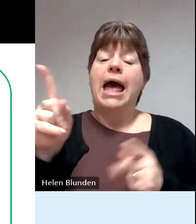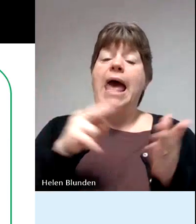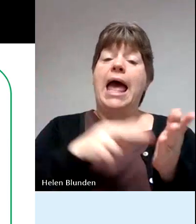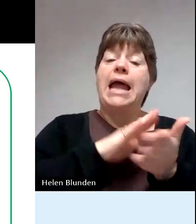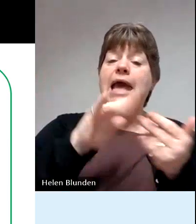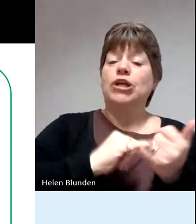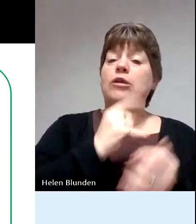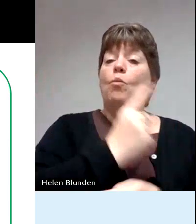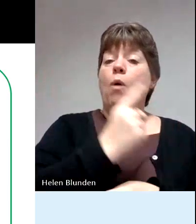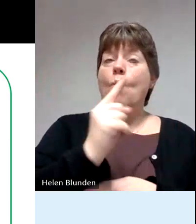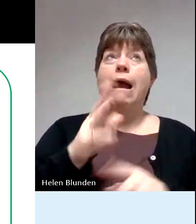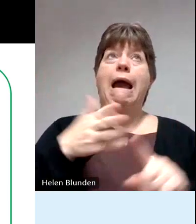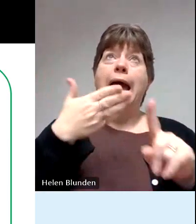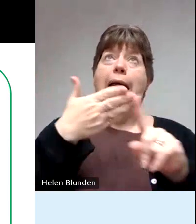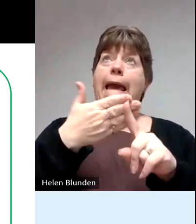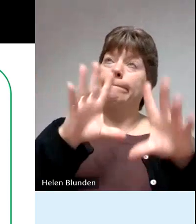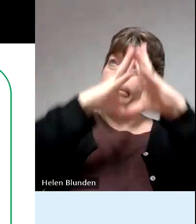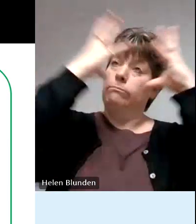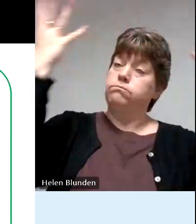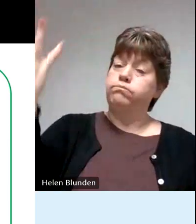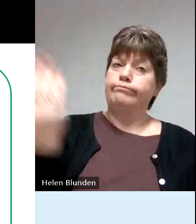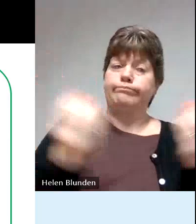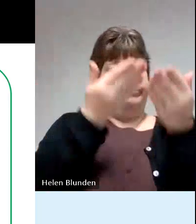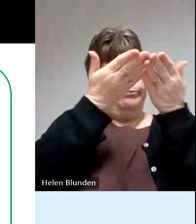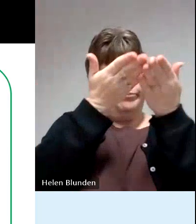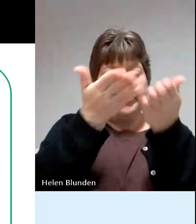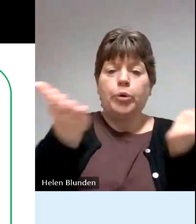aims to provide a whole suite of